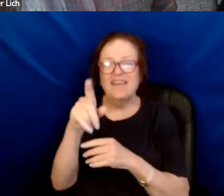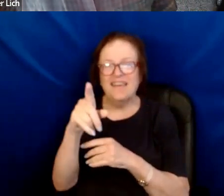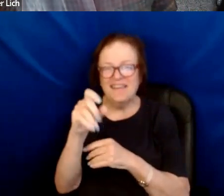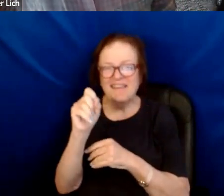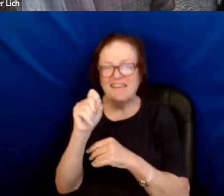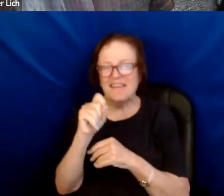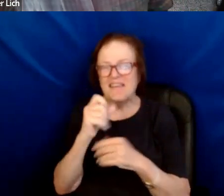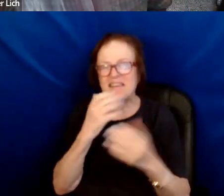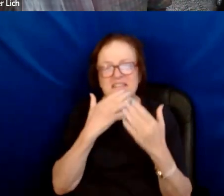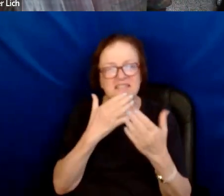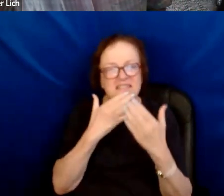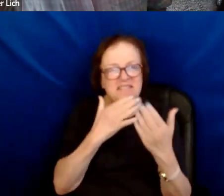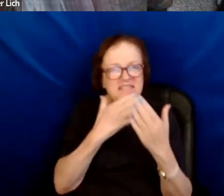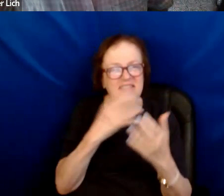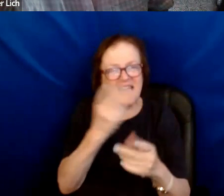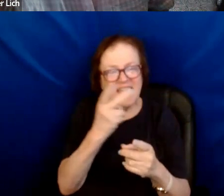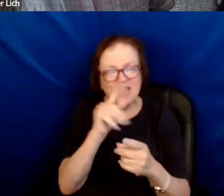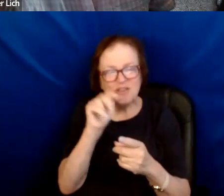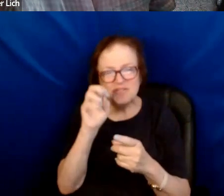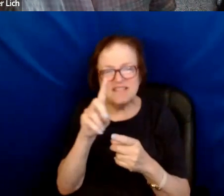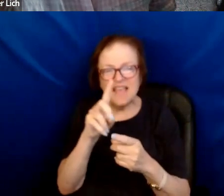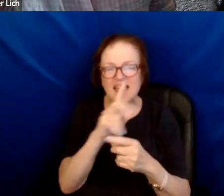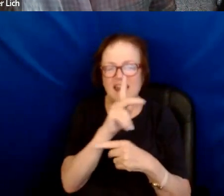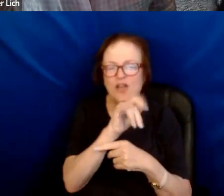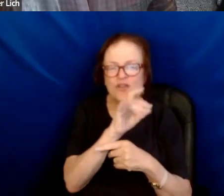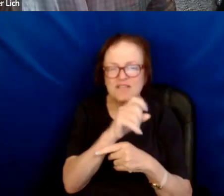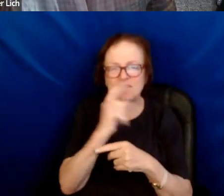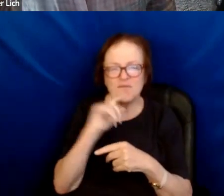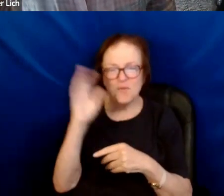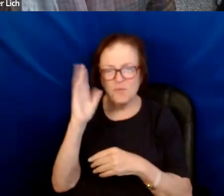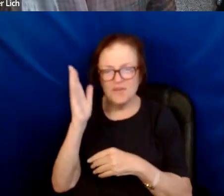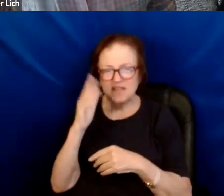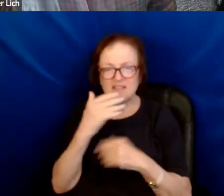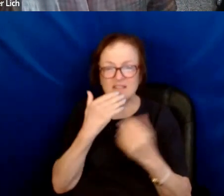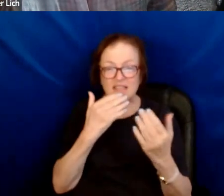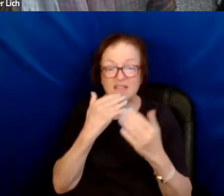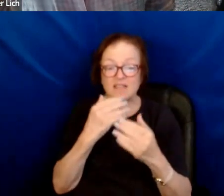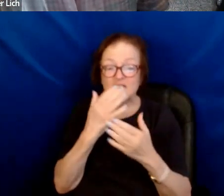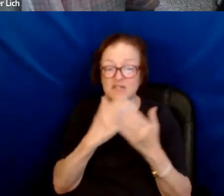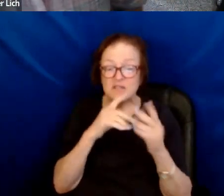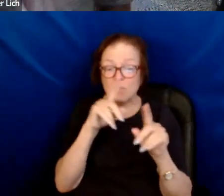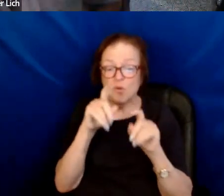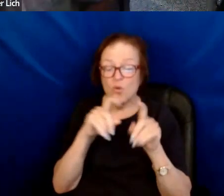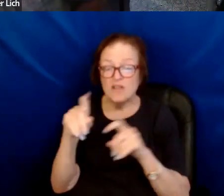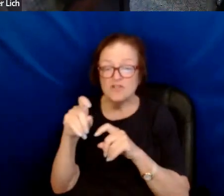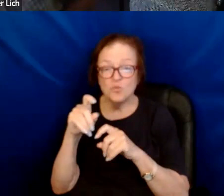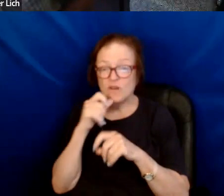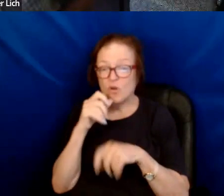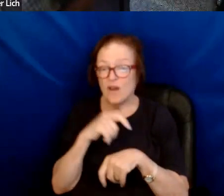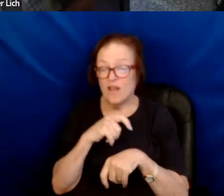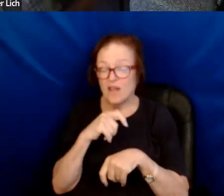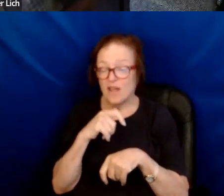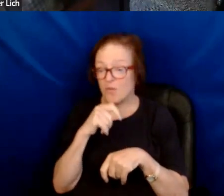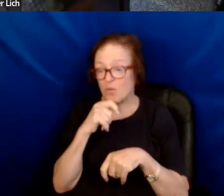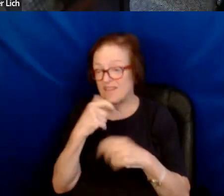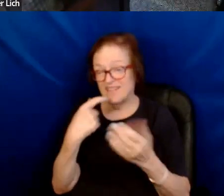Thank you so much, Ted and Kristen, for today's presentation. I see there are a few questions that we might not have gotten to